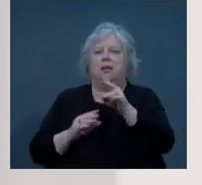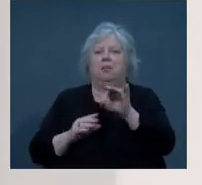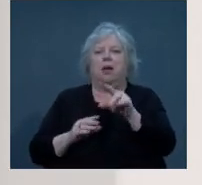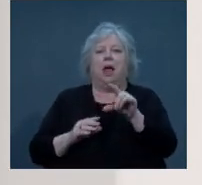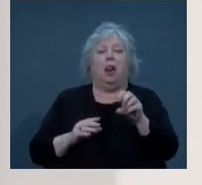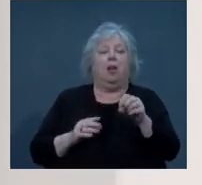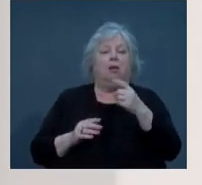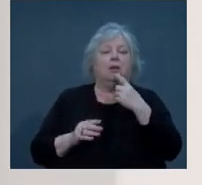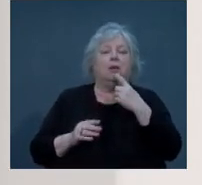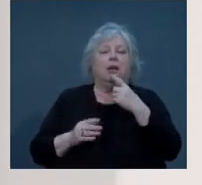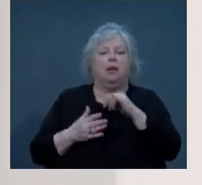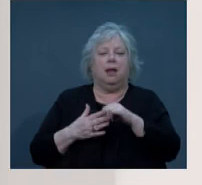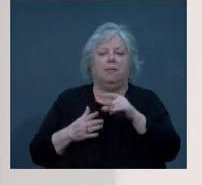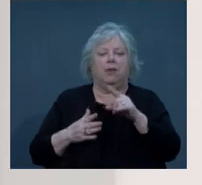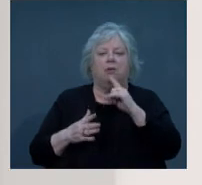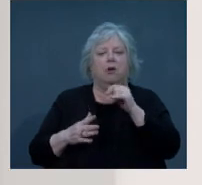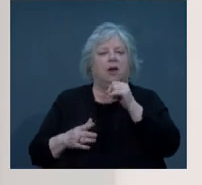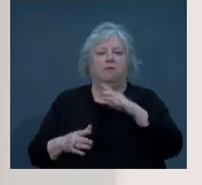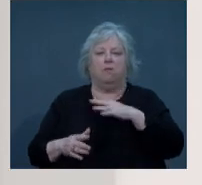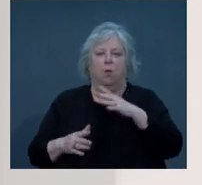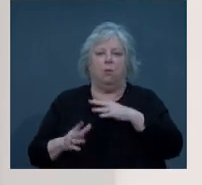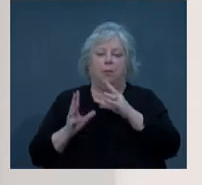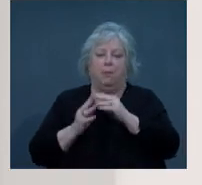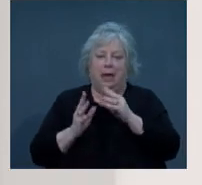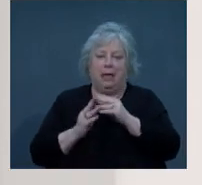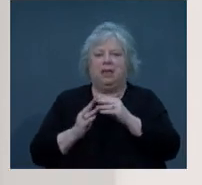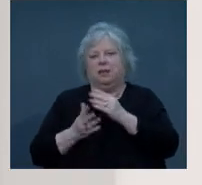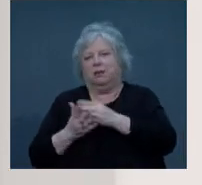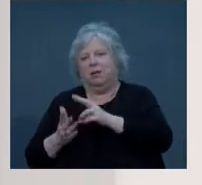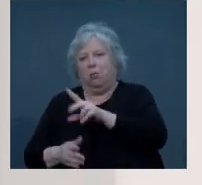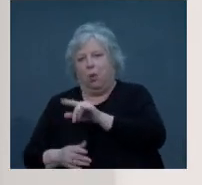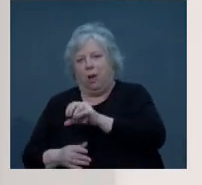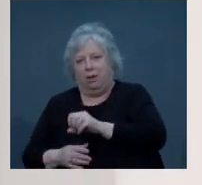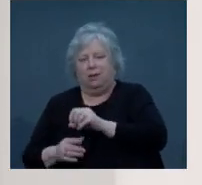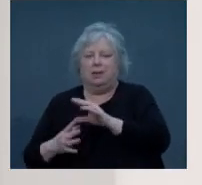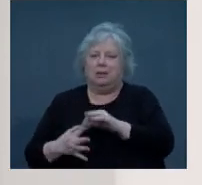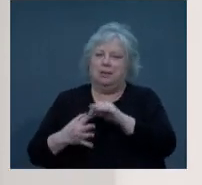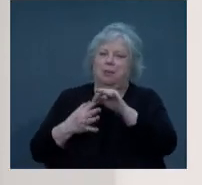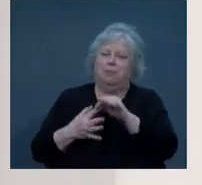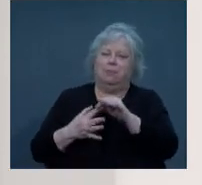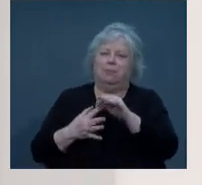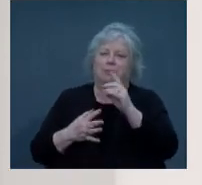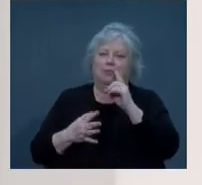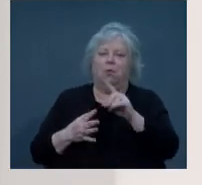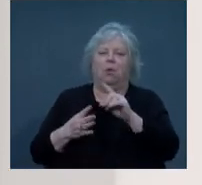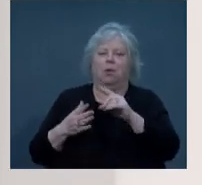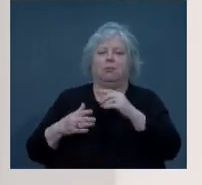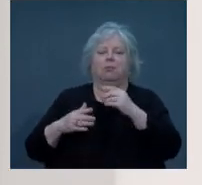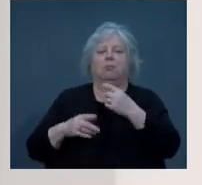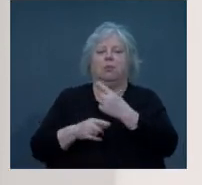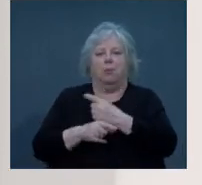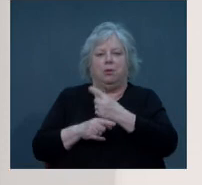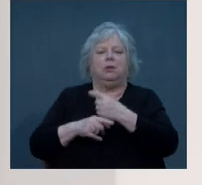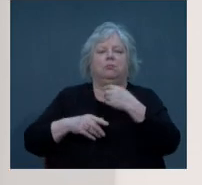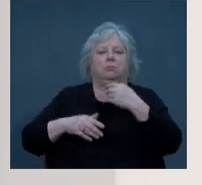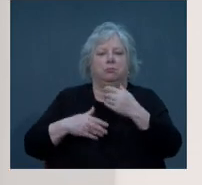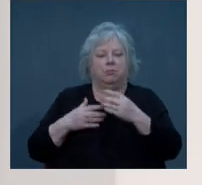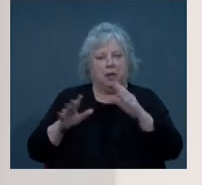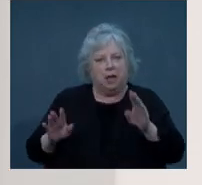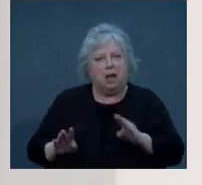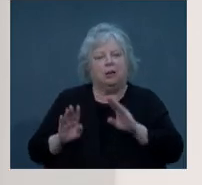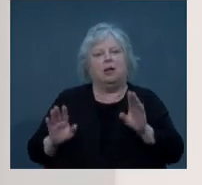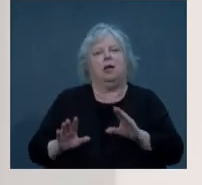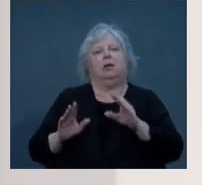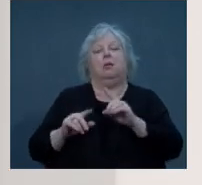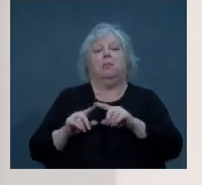saying these are informal meetings in some respects, except for the orderly conduct. But